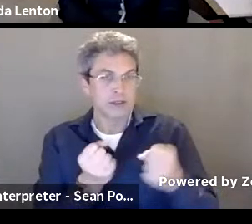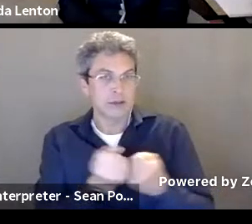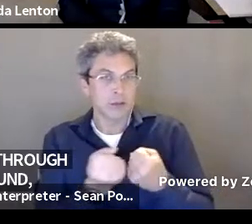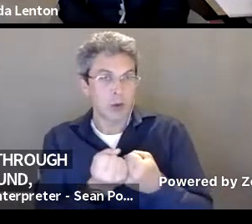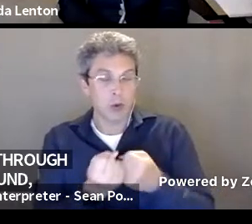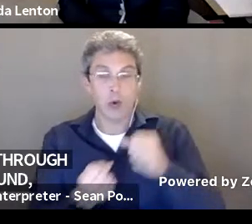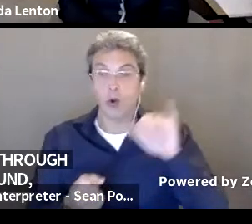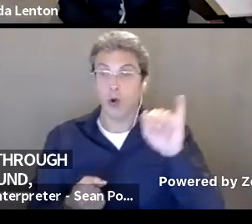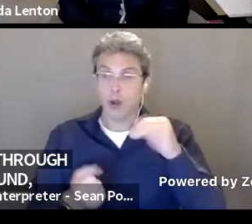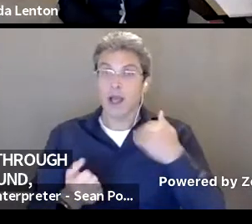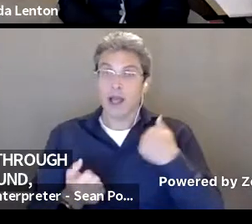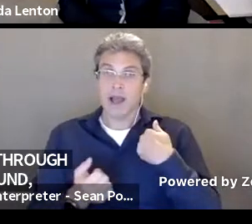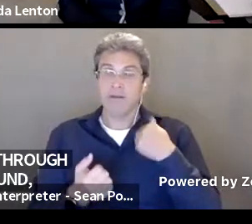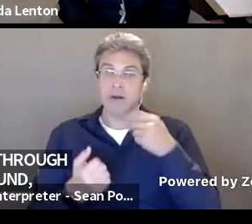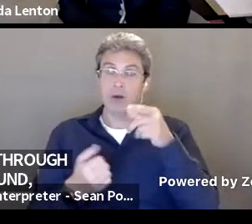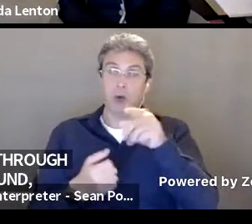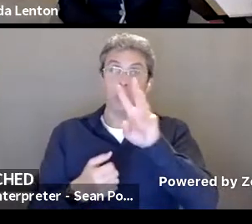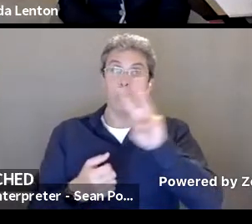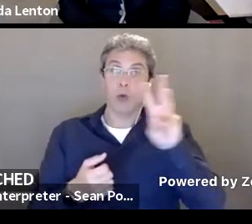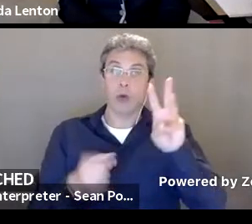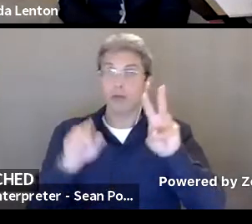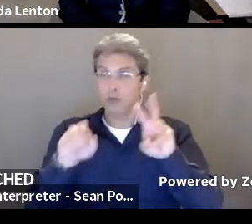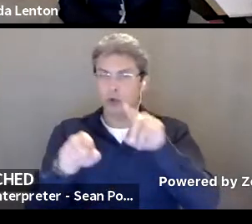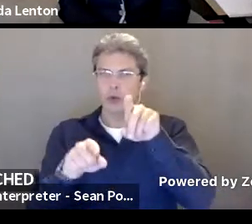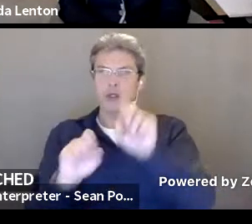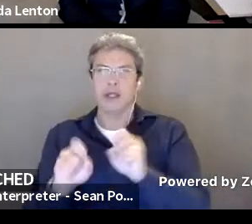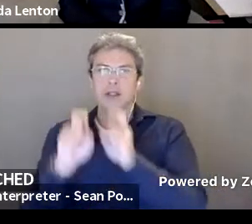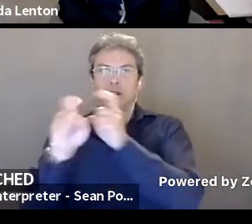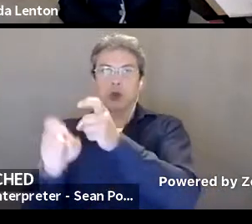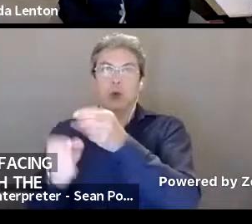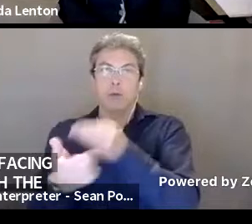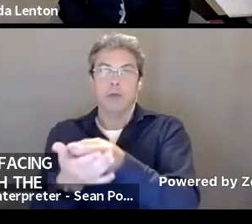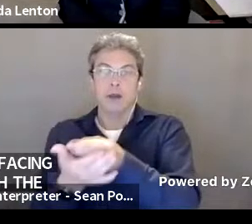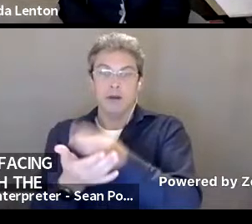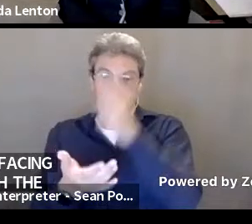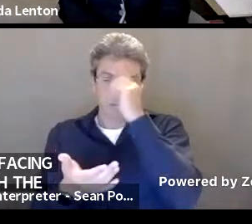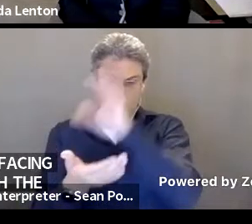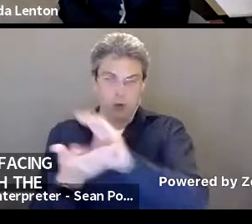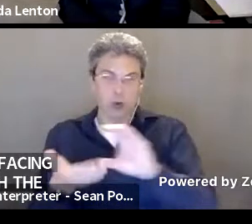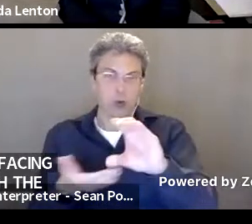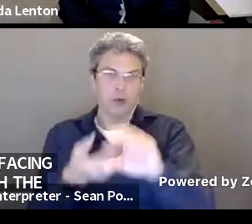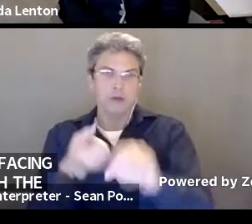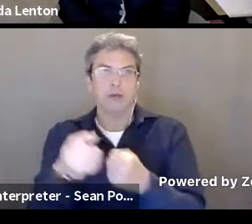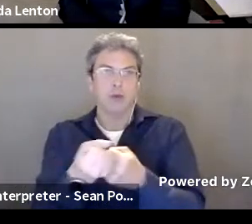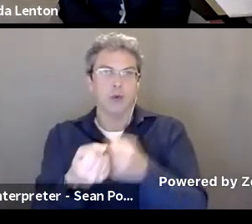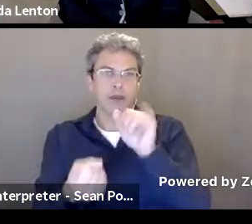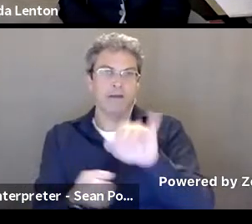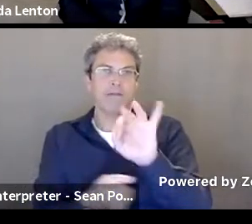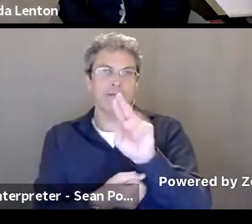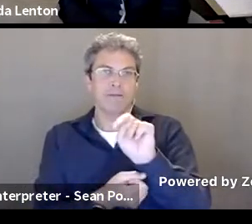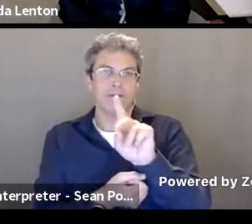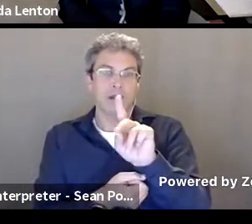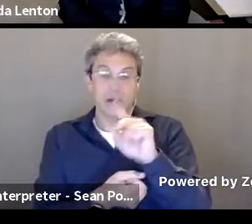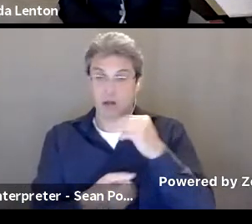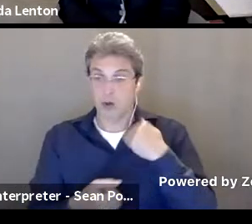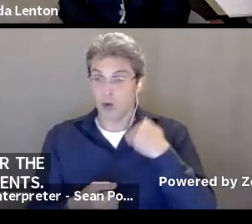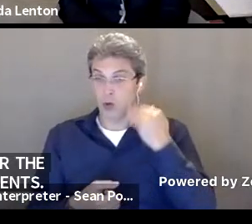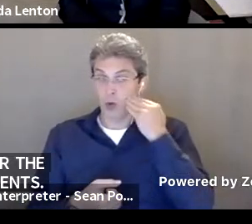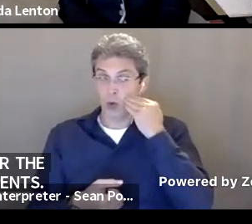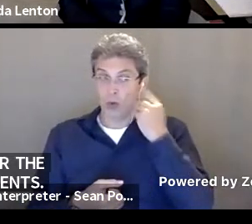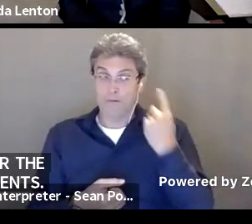University website, for people to be able to give online to support that fund. And there's at least one story and more to